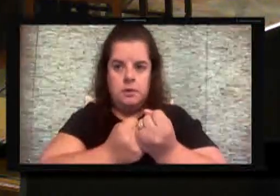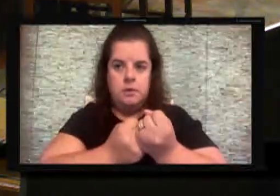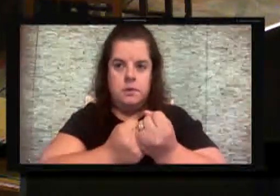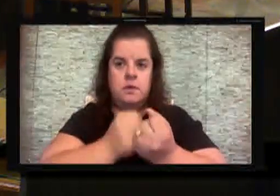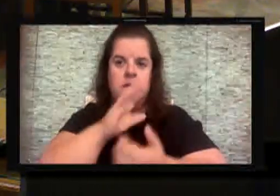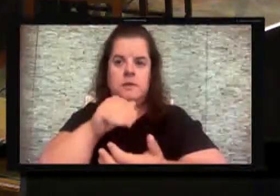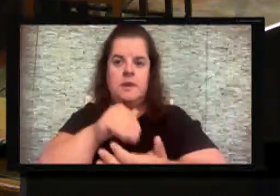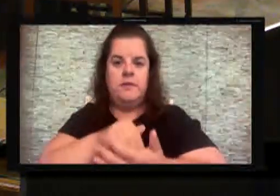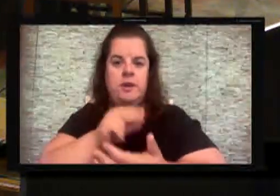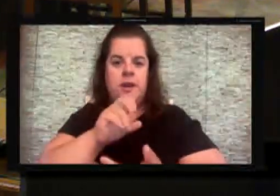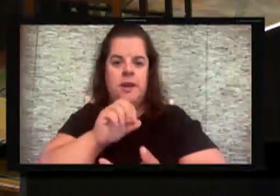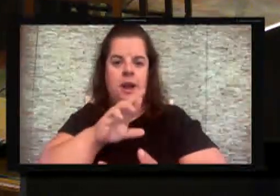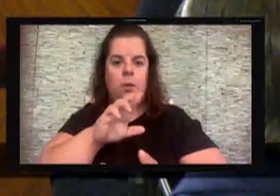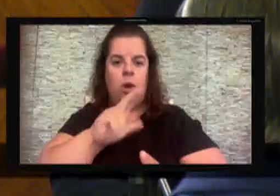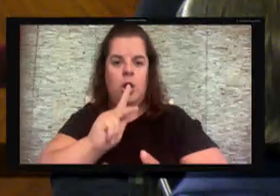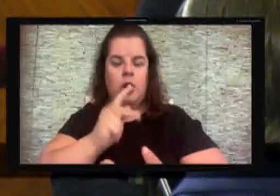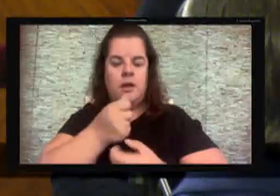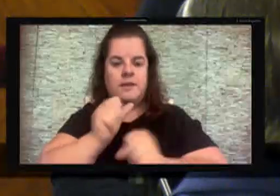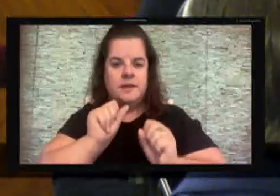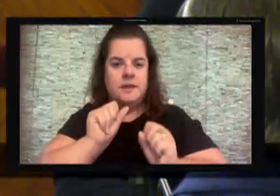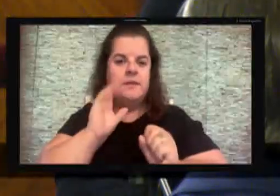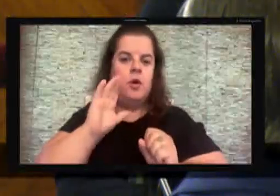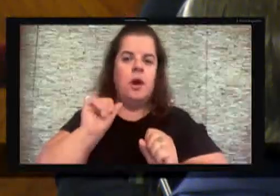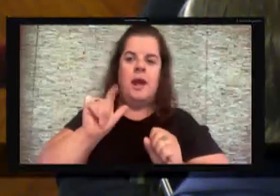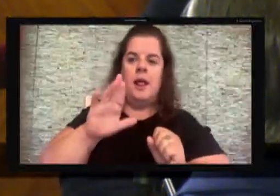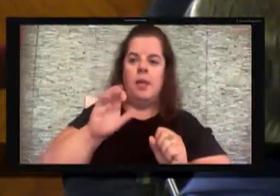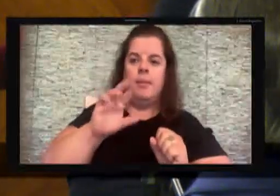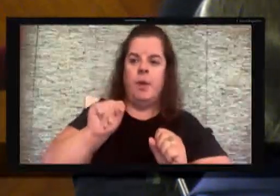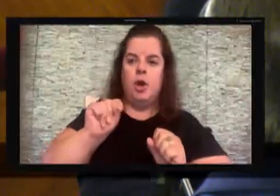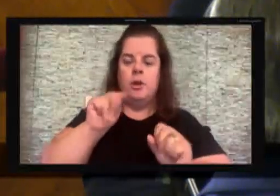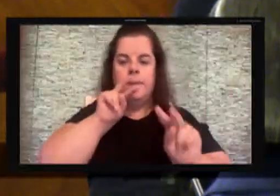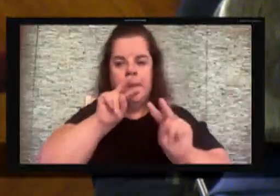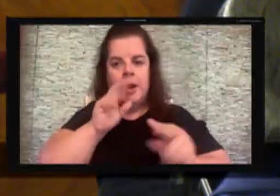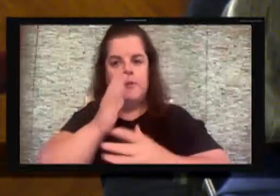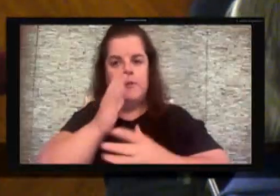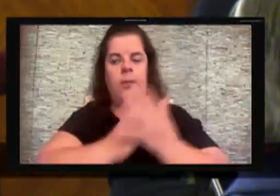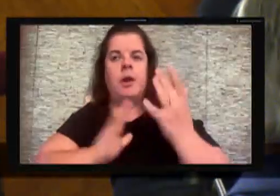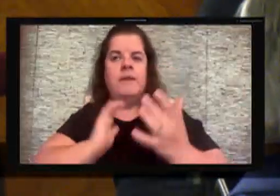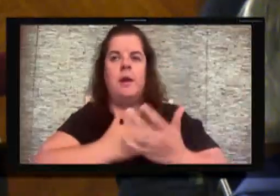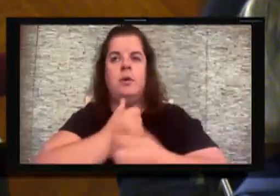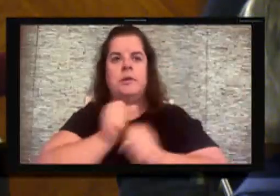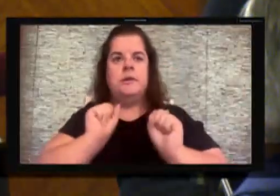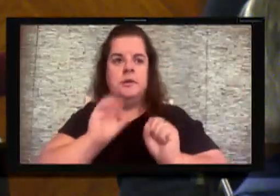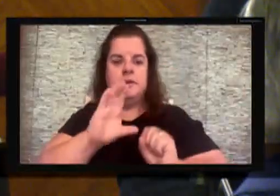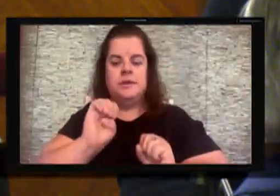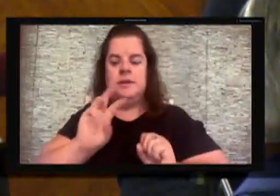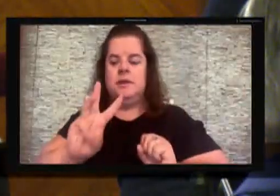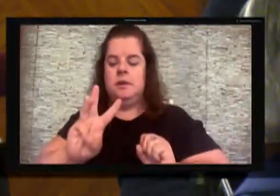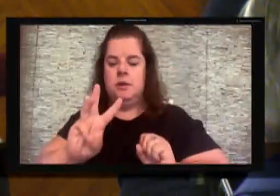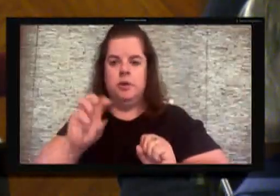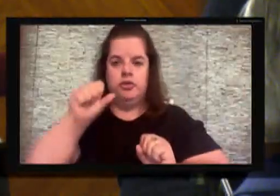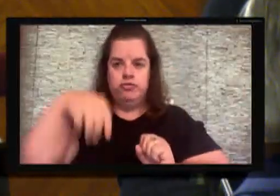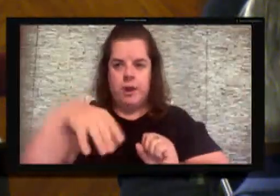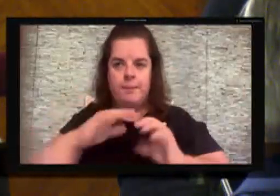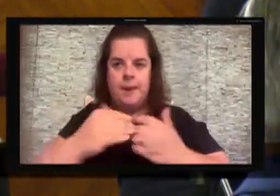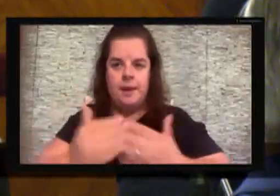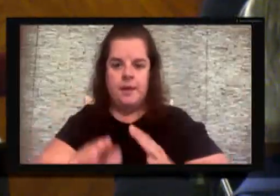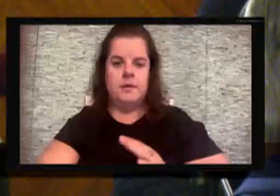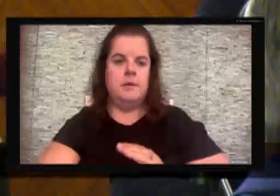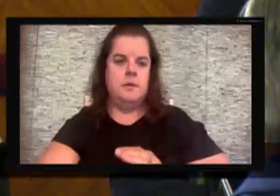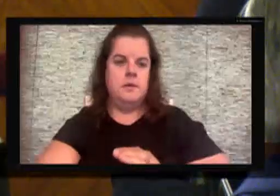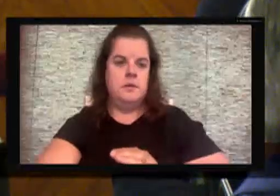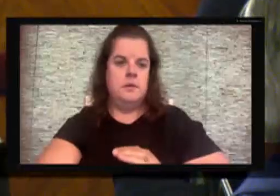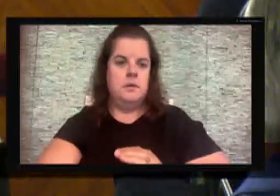Center for Network Security, our Albert Monitoring, which is another part of our security, our CDW Dropbox. I'm not familiar with that one,